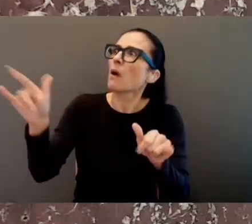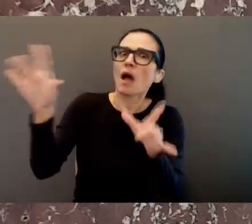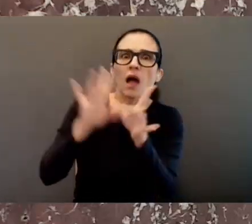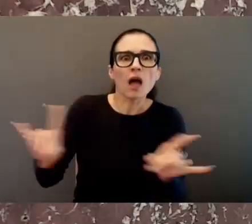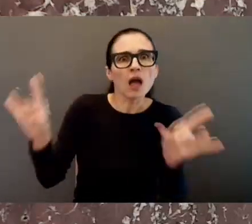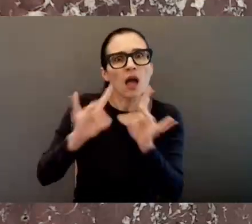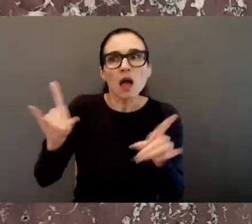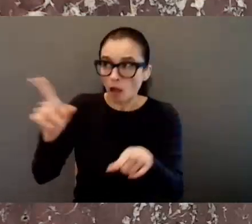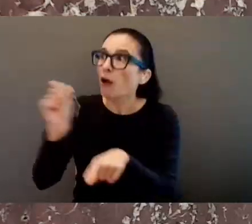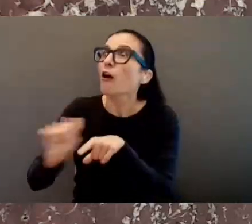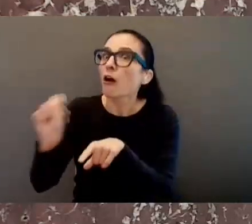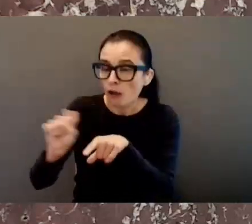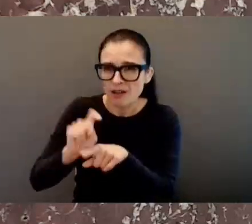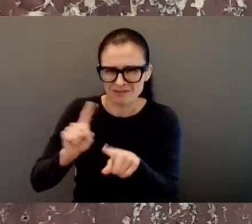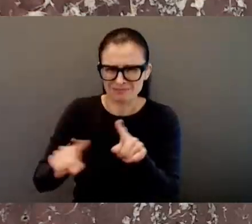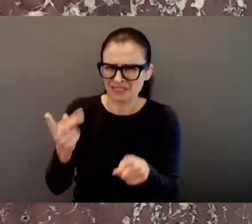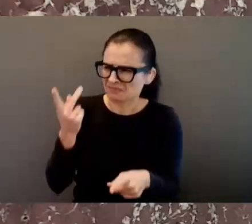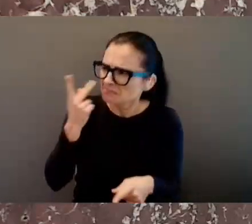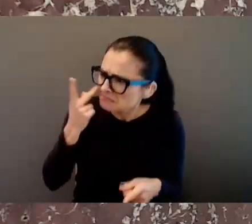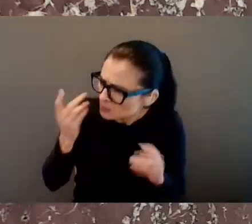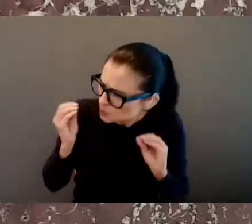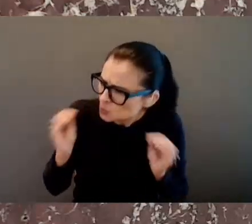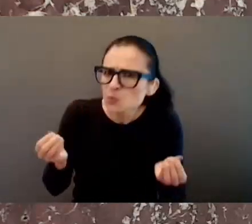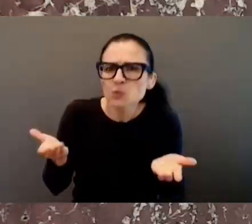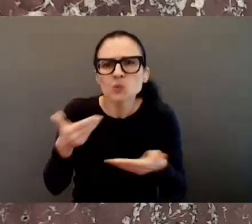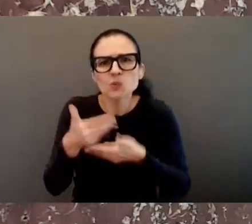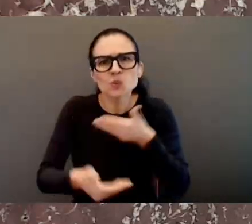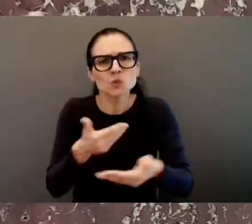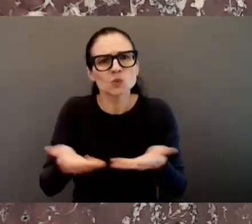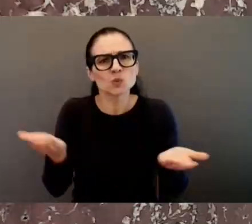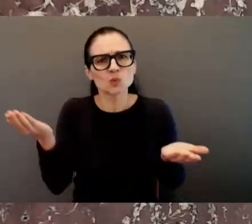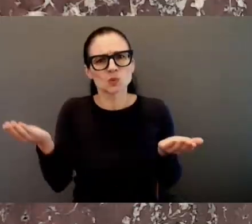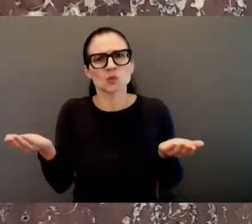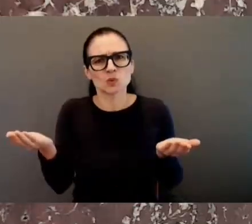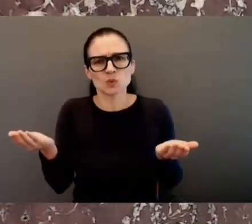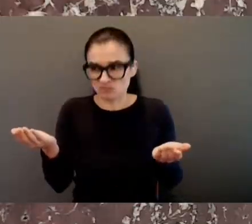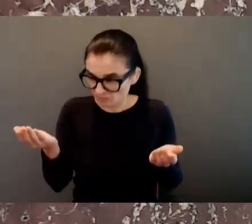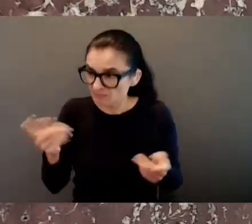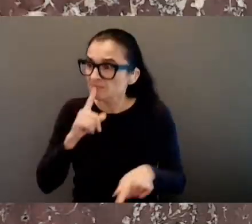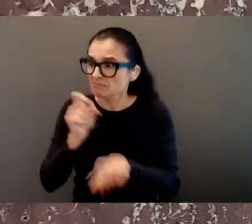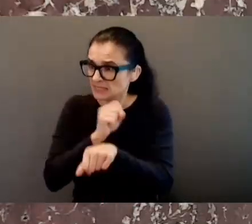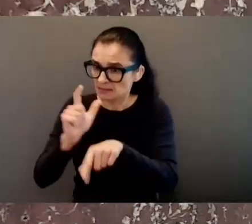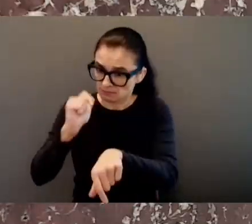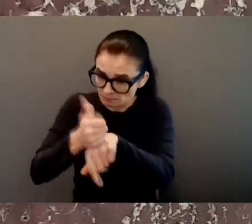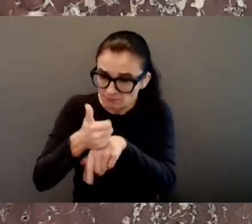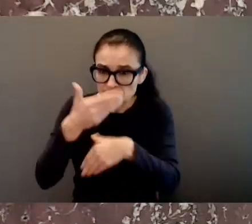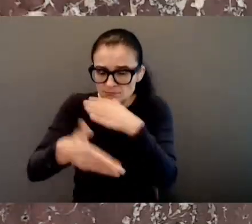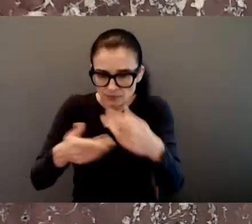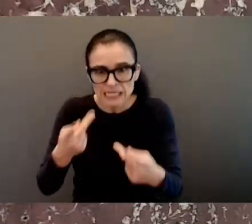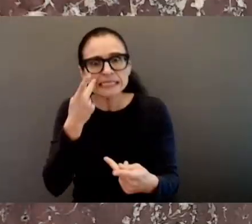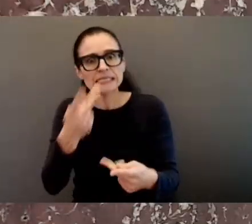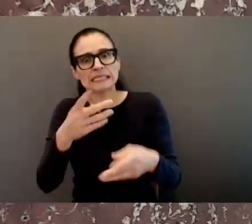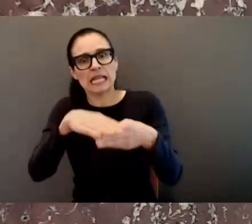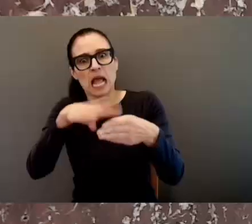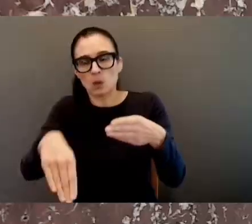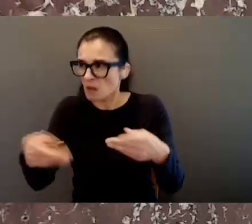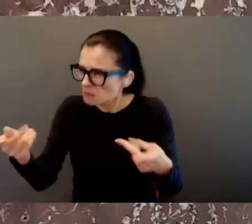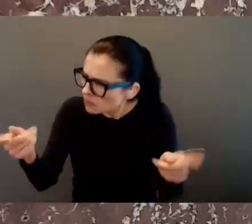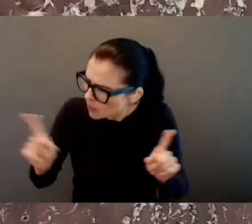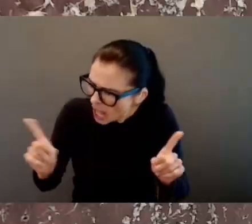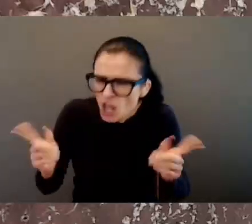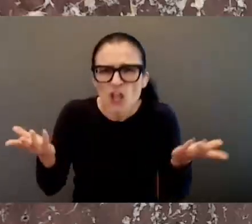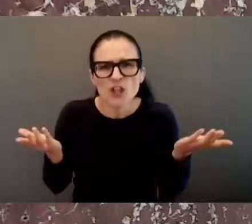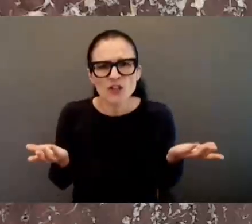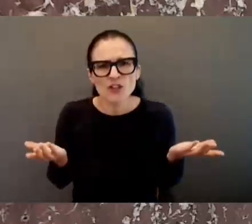implementing and actually delivering results that, as the Premier said, people would actually be able to see and feel on the streets? Because they're not safer, it is